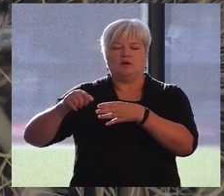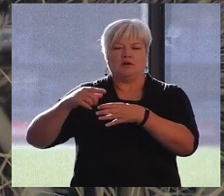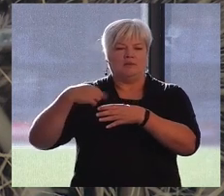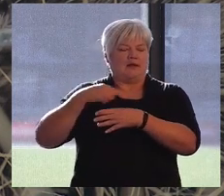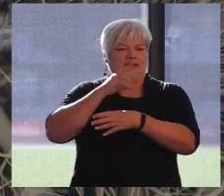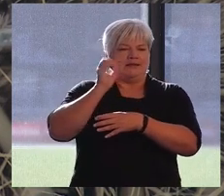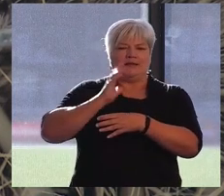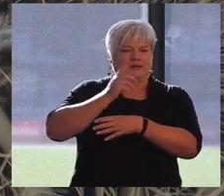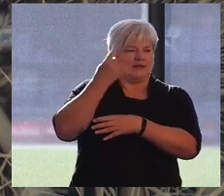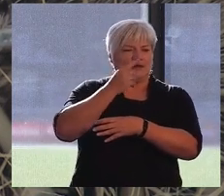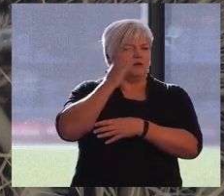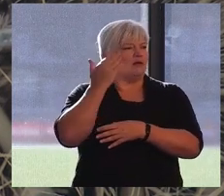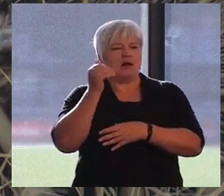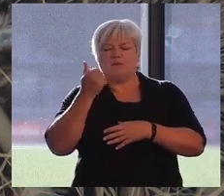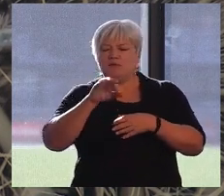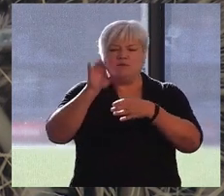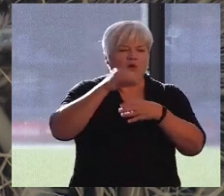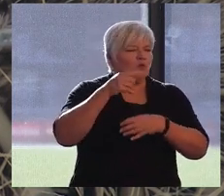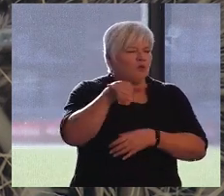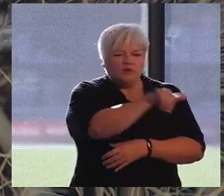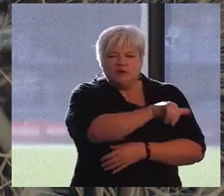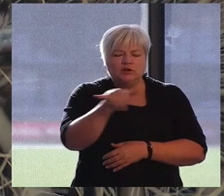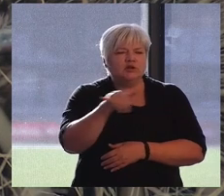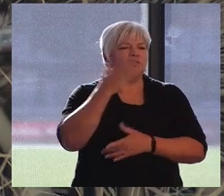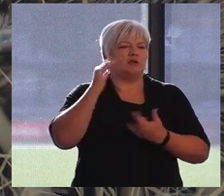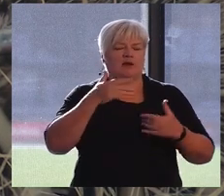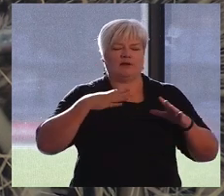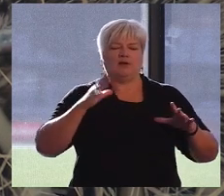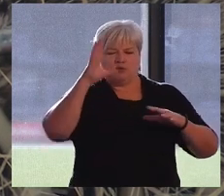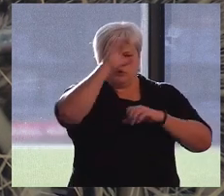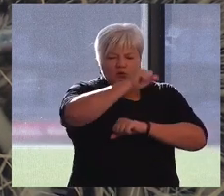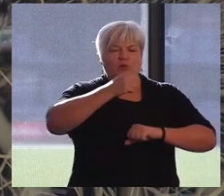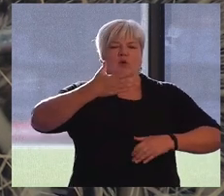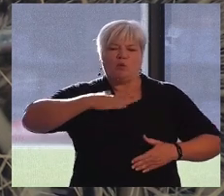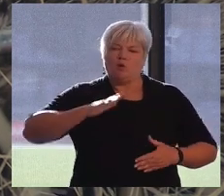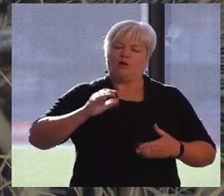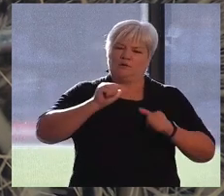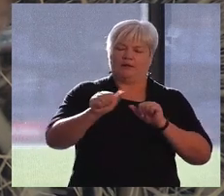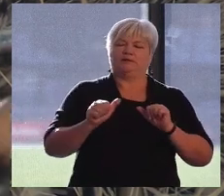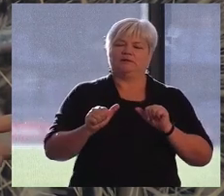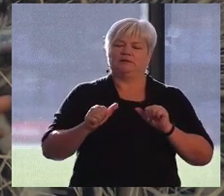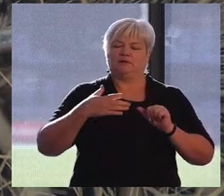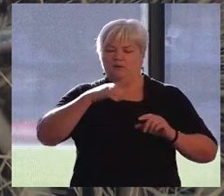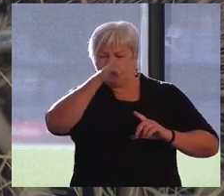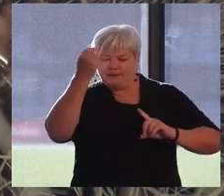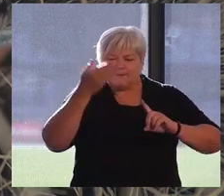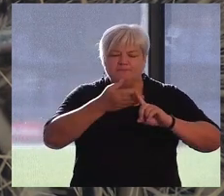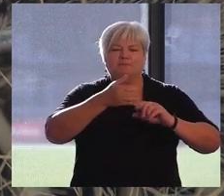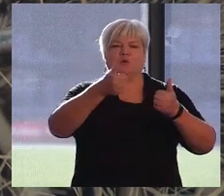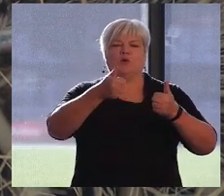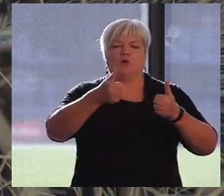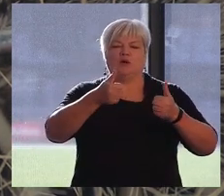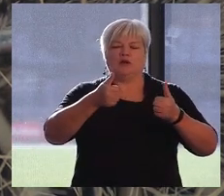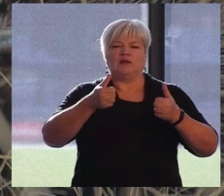good intention and start from that place. So it made me realise and look back on some of the work that I'd done previously and some of